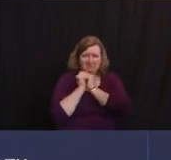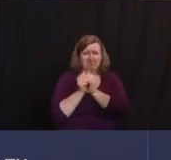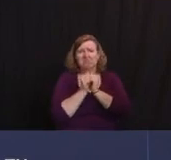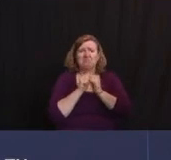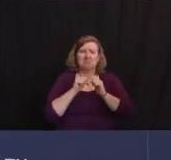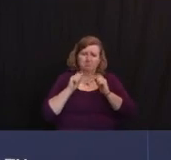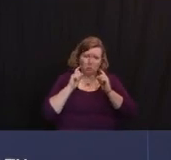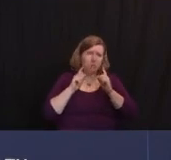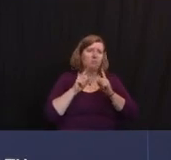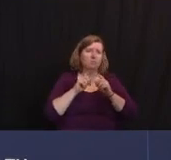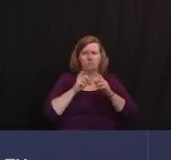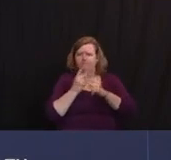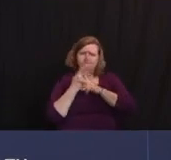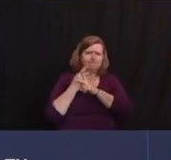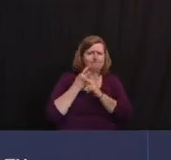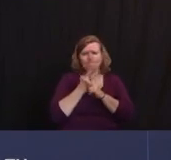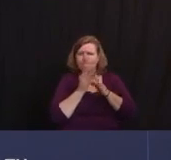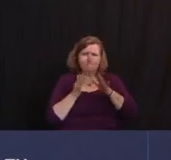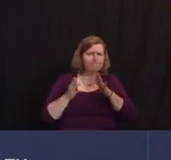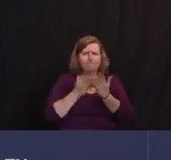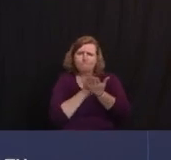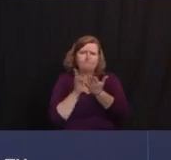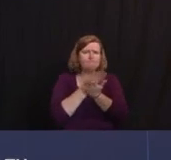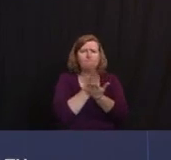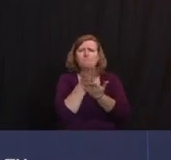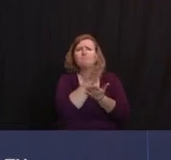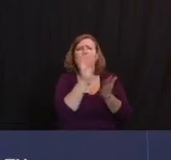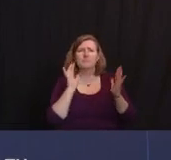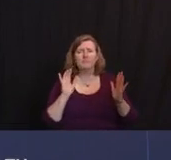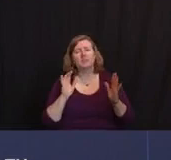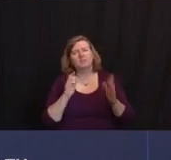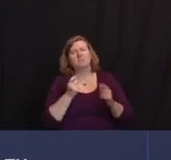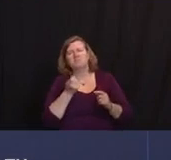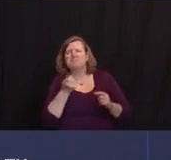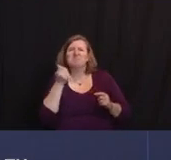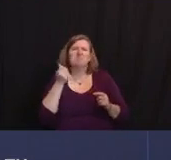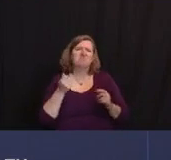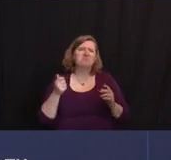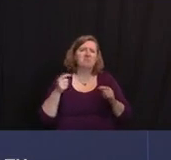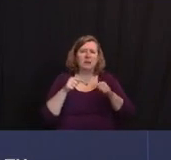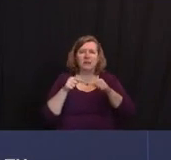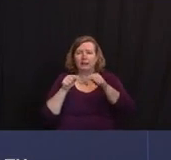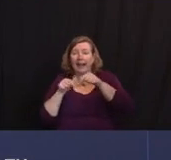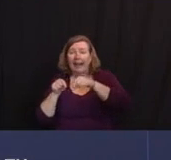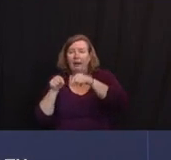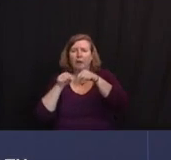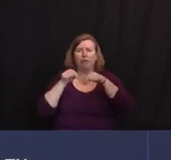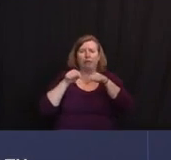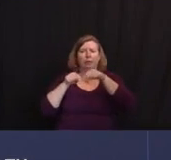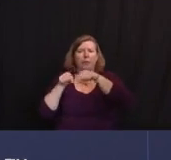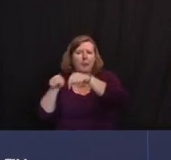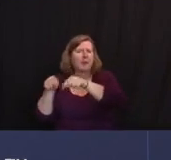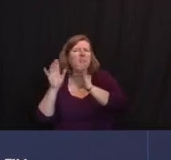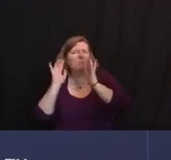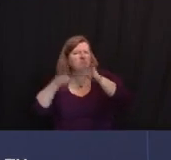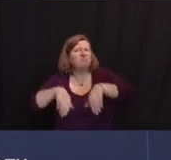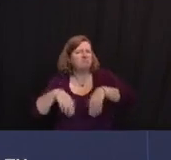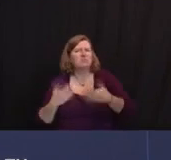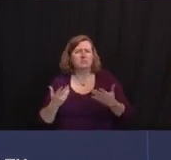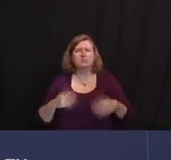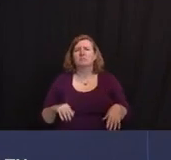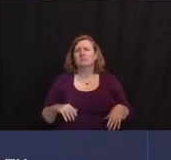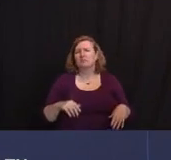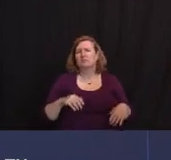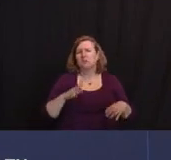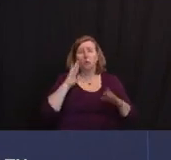figure out this minor setback and get us back on track and get us to the point that we know we want to get to, which